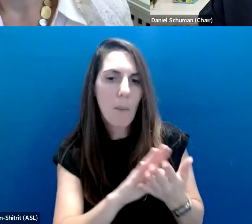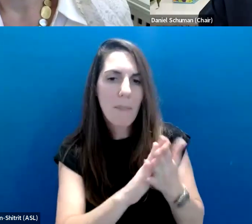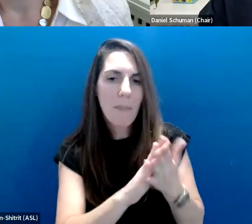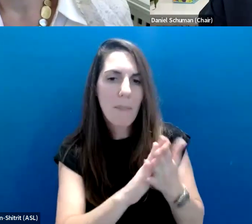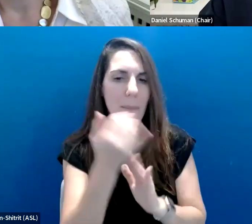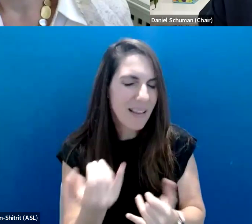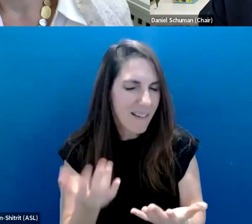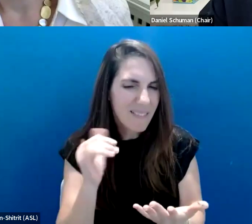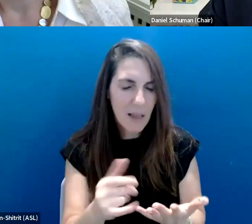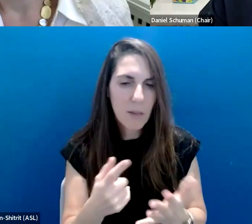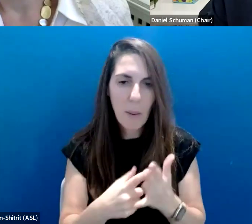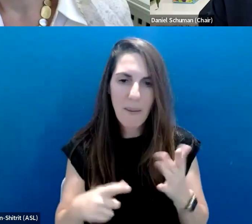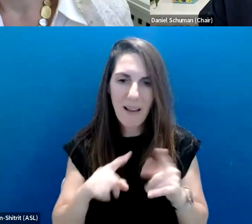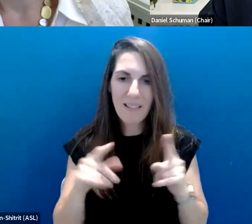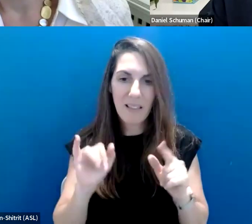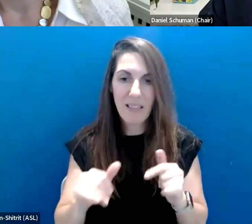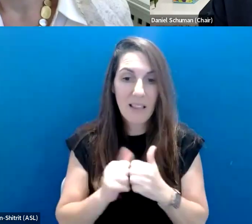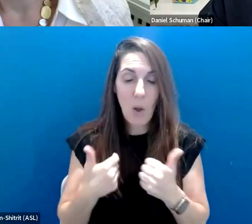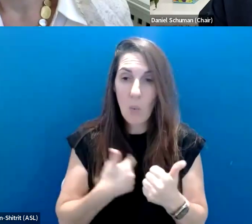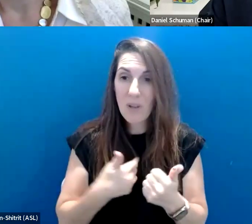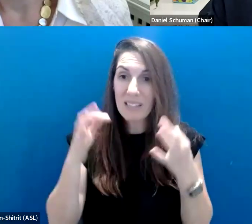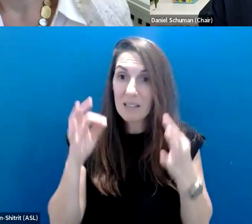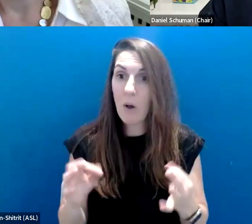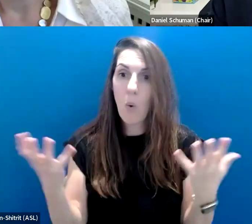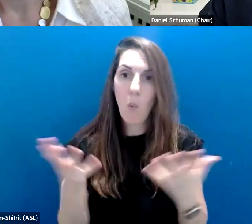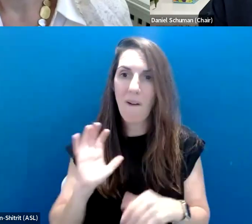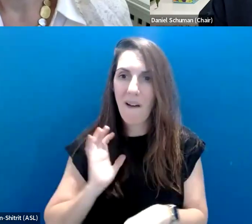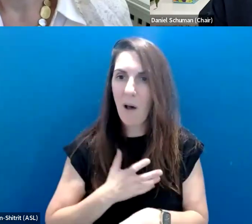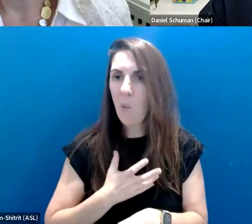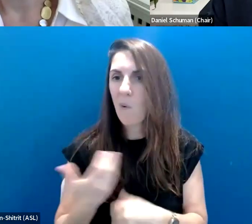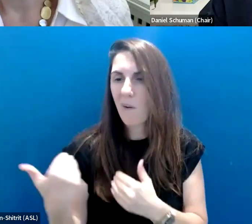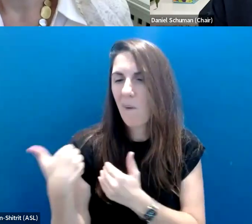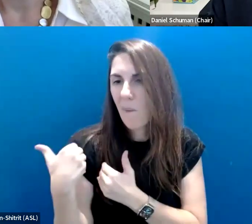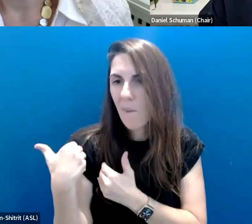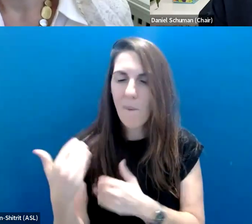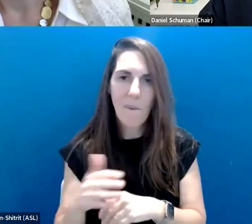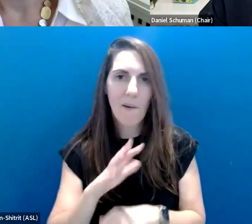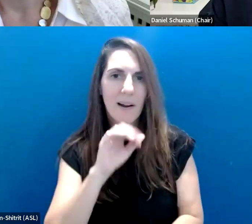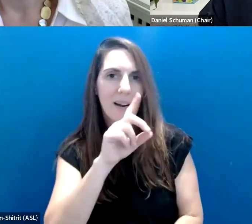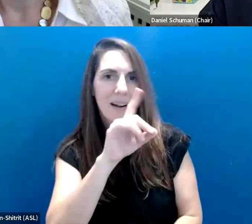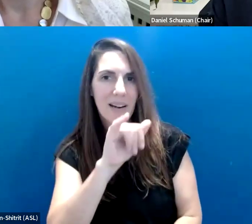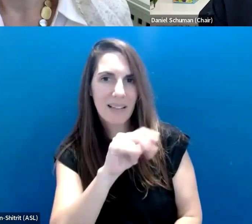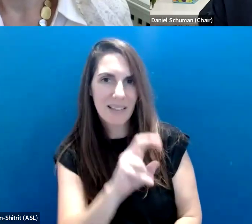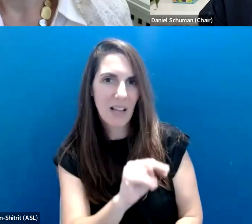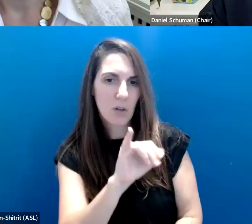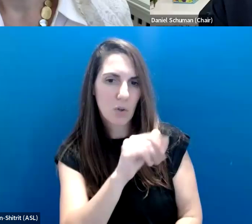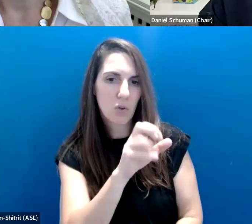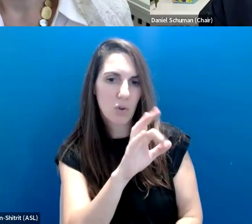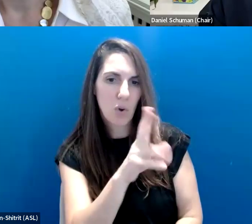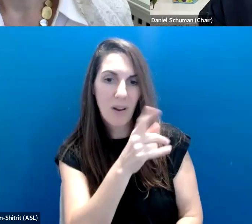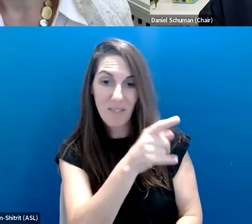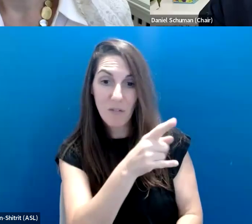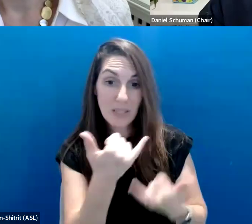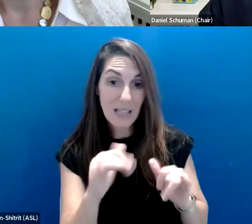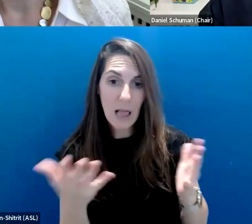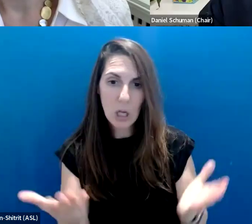how we ourselves determine the scope and nature of our mission. And Dan York, if you are still on, which I think you are in the